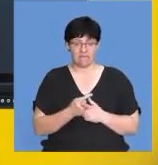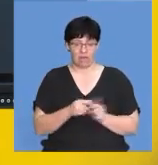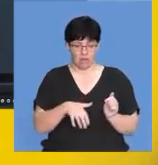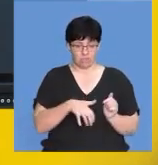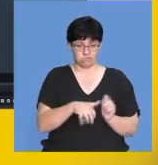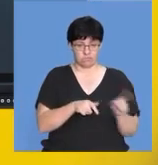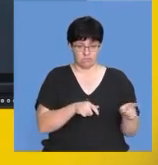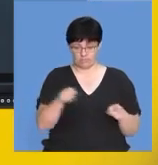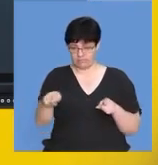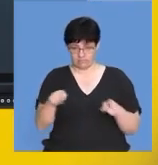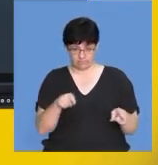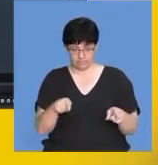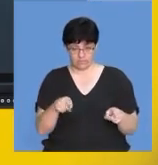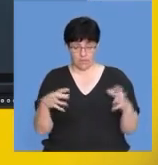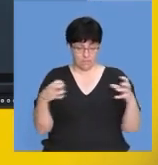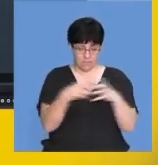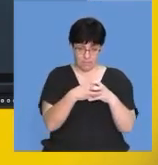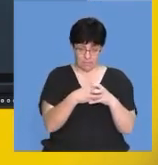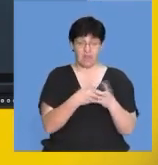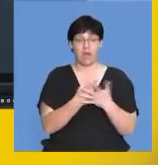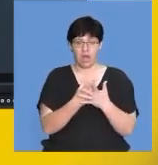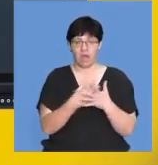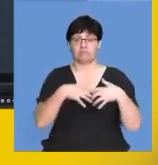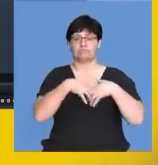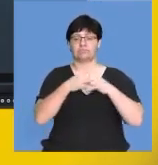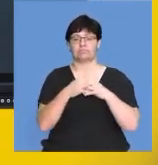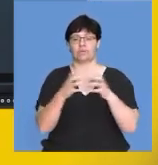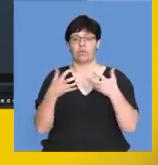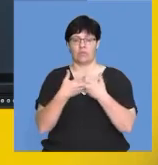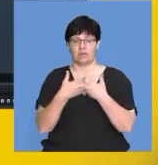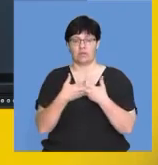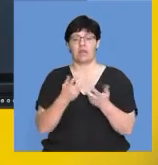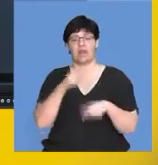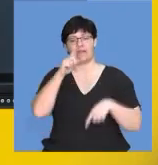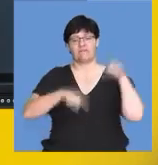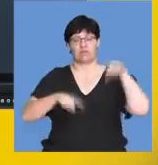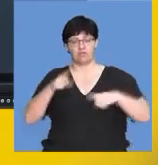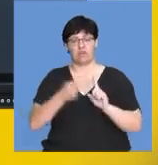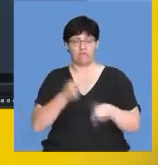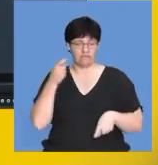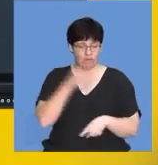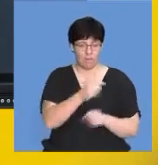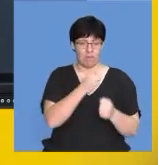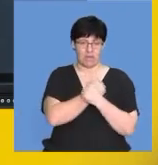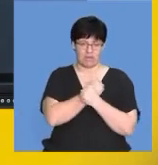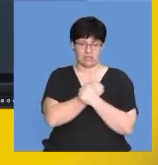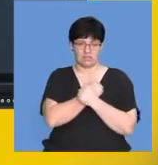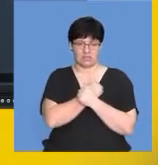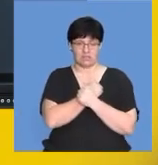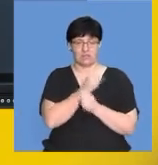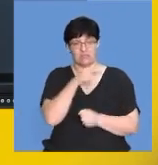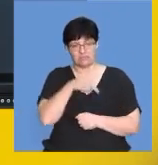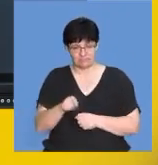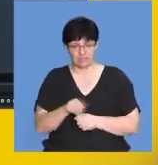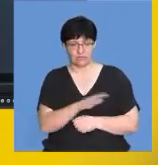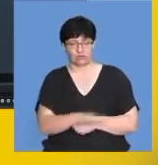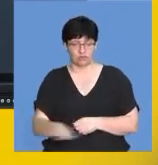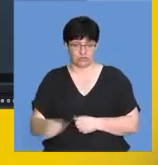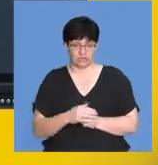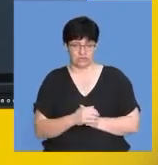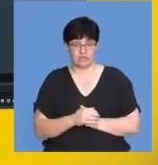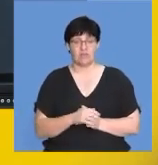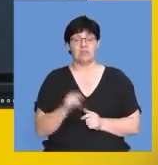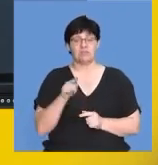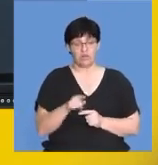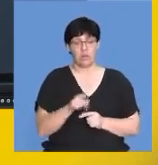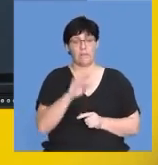fertilization between gametes, that the recombination creates variations from the parents in the offspring. So the